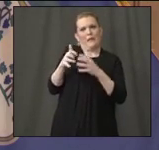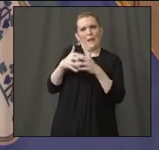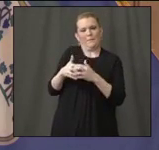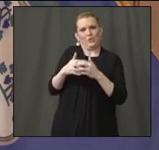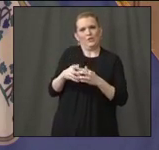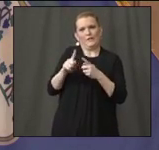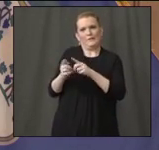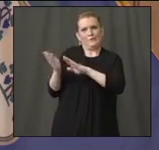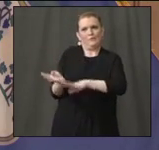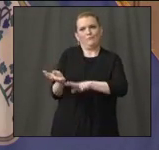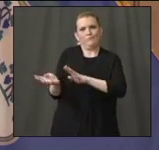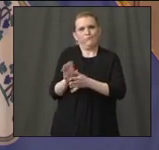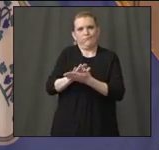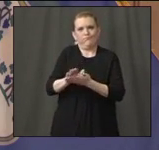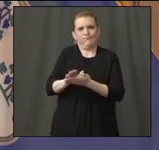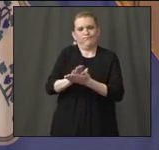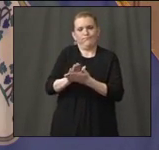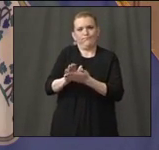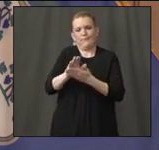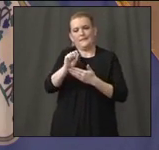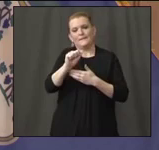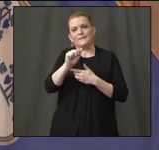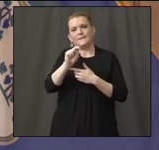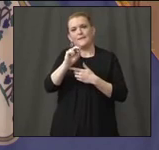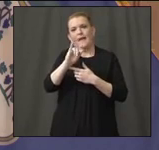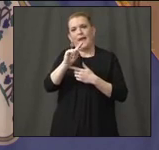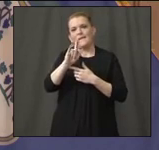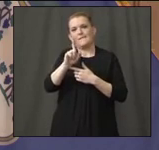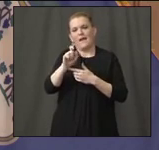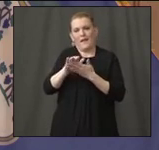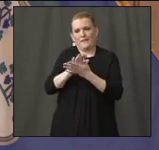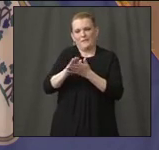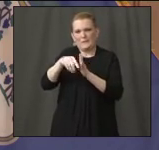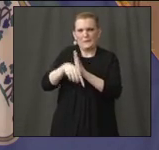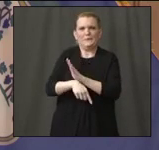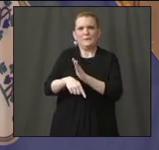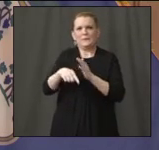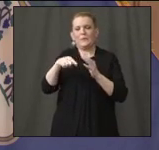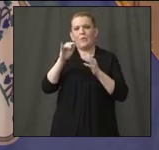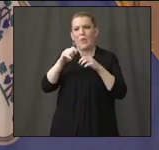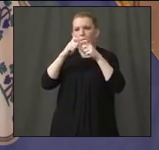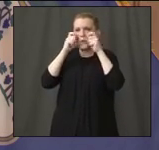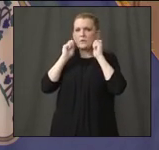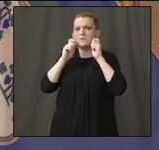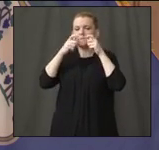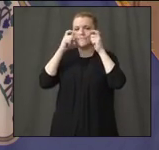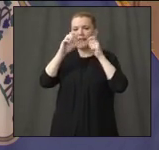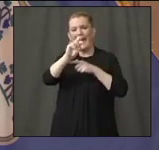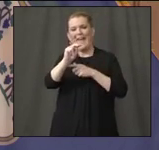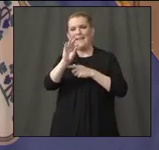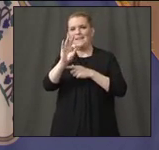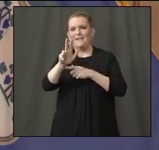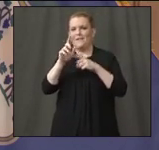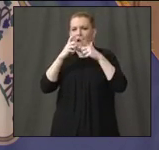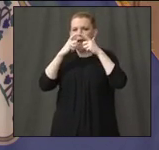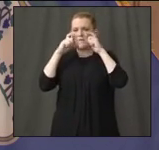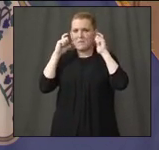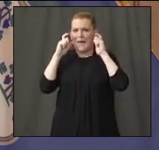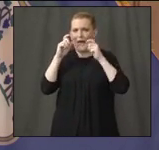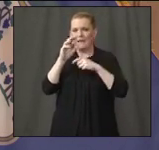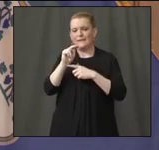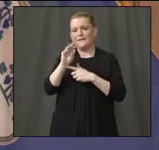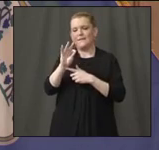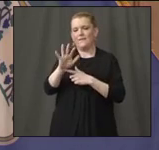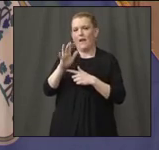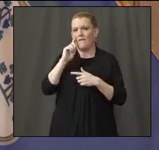And they've already done just a few hundred a day today, and that will ramp up very quickly. And we were on the phone with Battelle